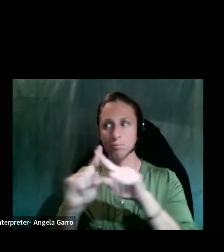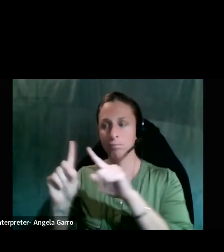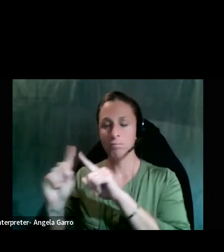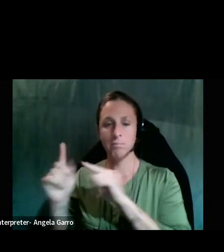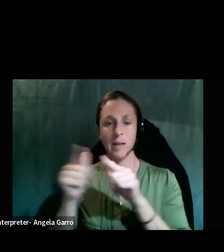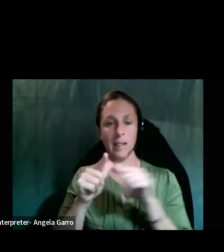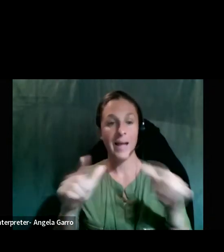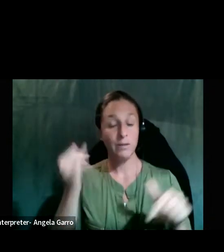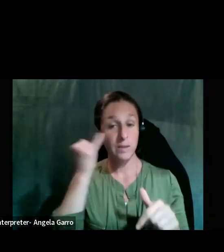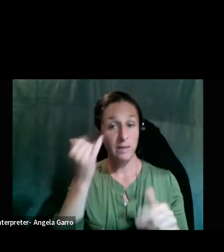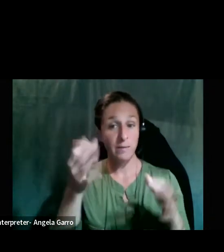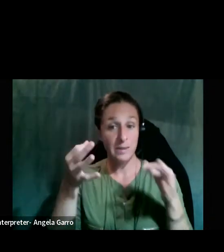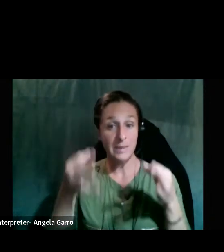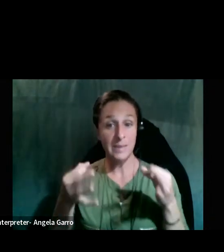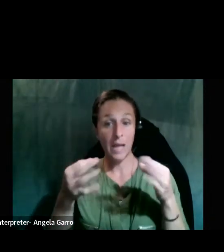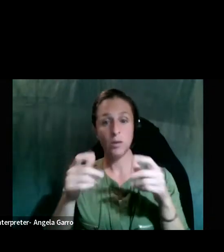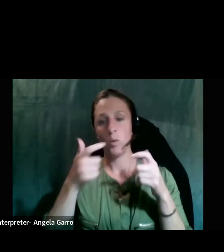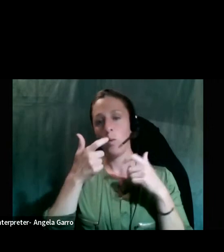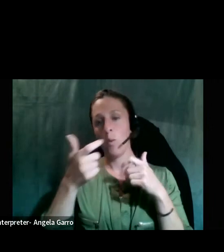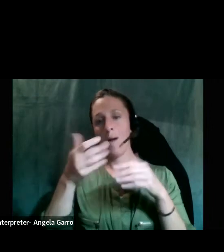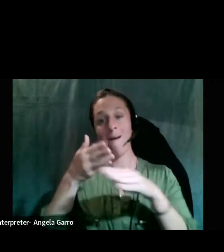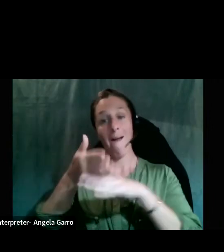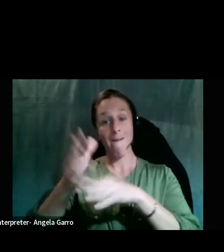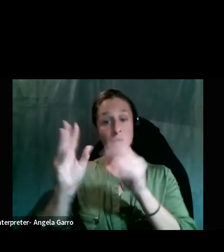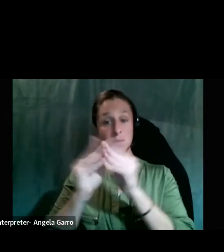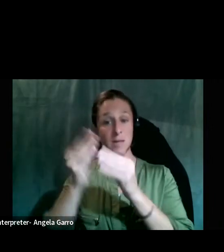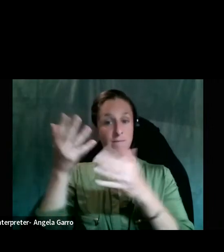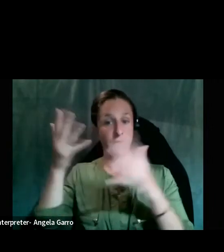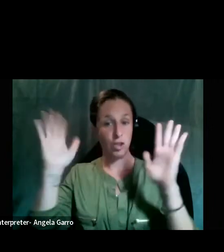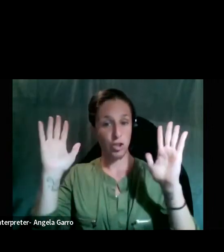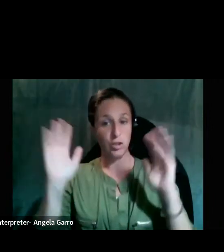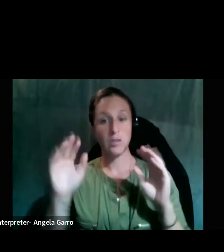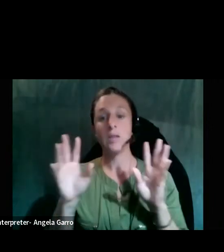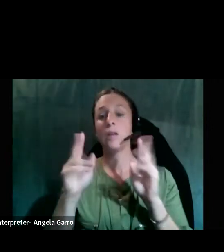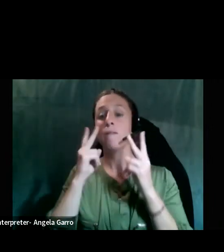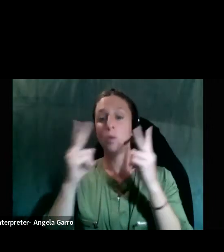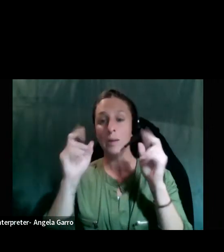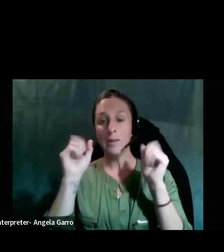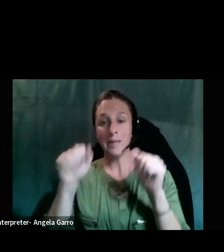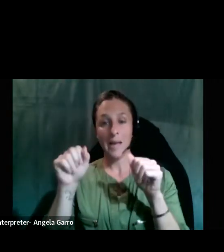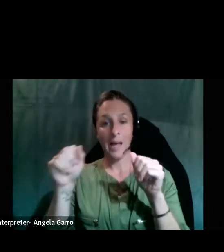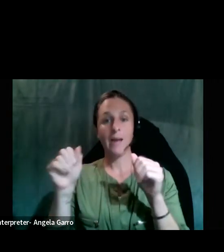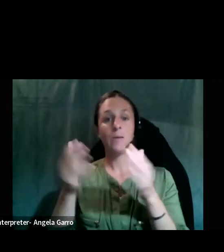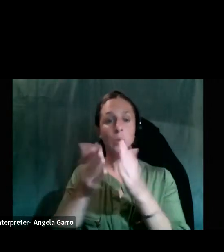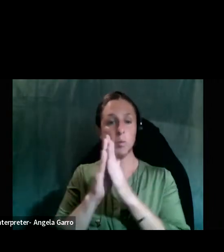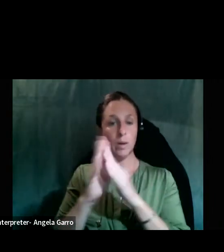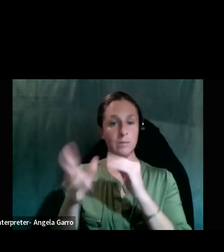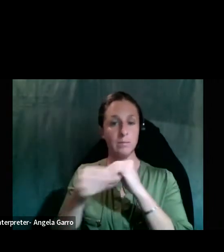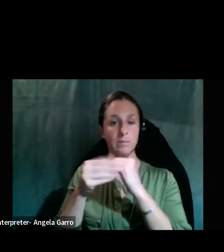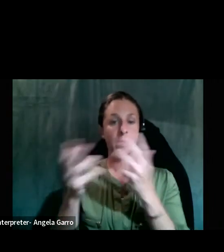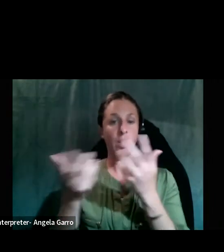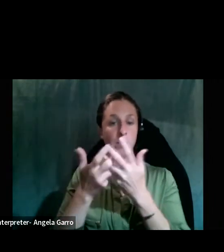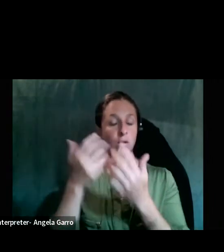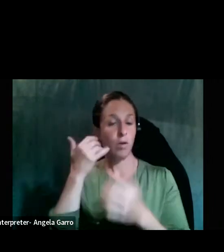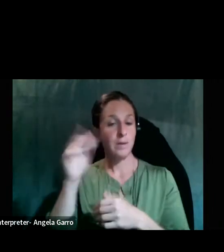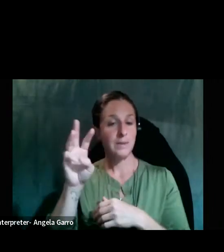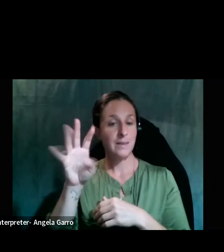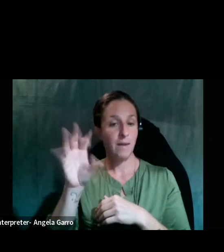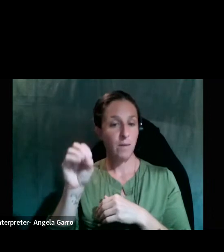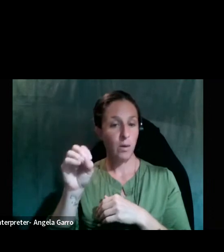languages if you choose to watch this after the meeting has ended. Viewers may request additional accommodations by calling